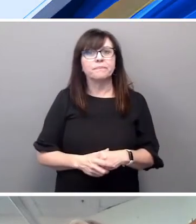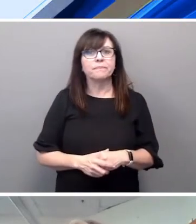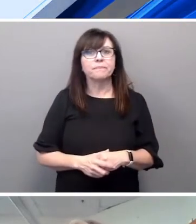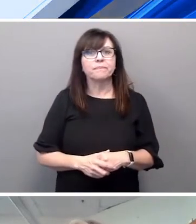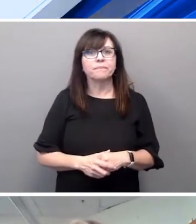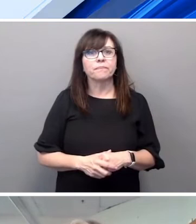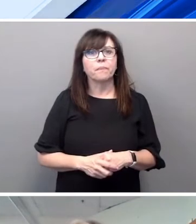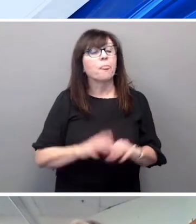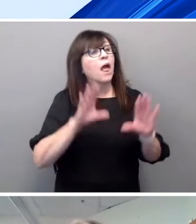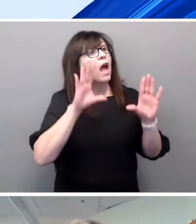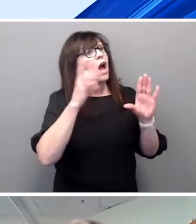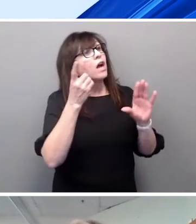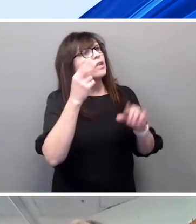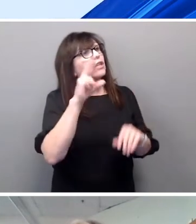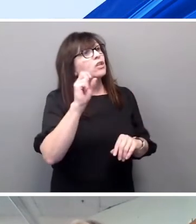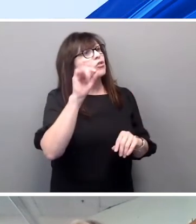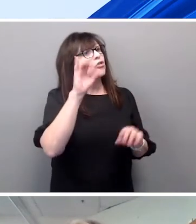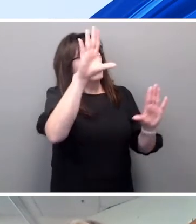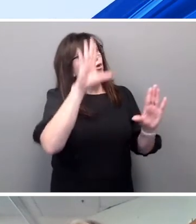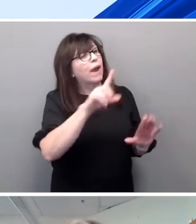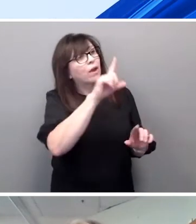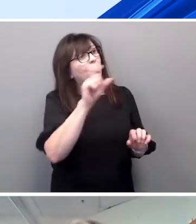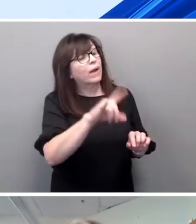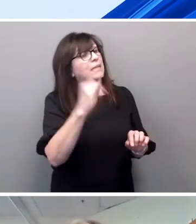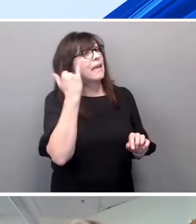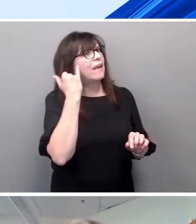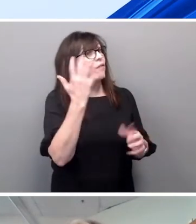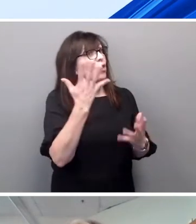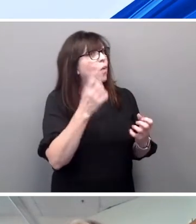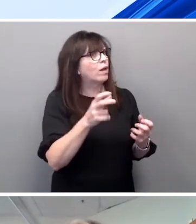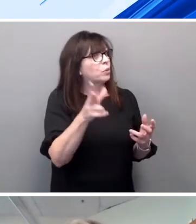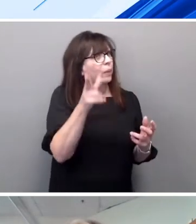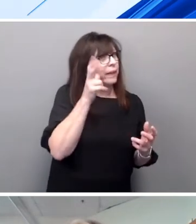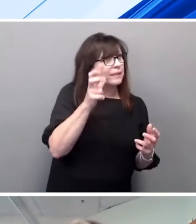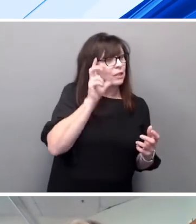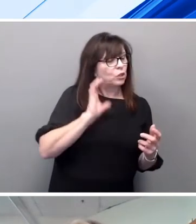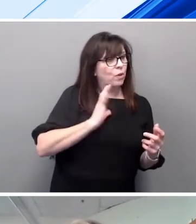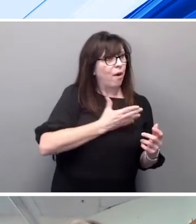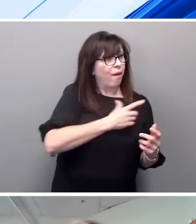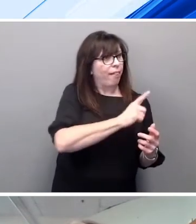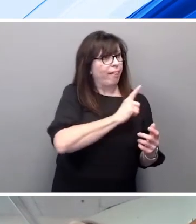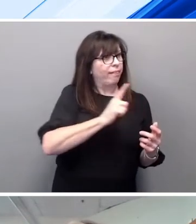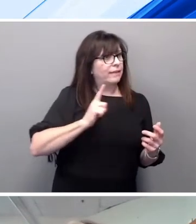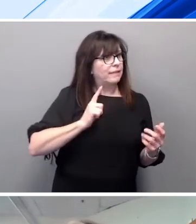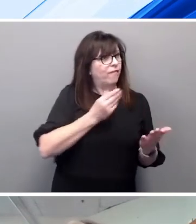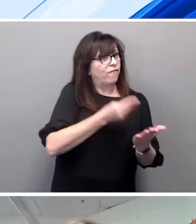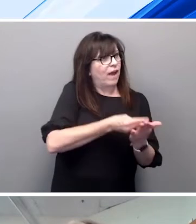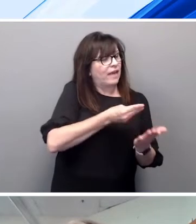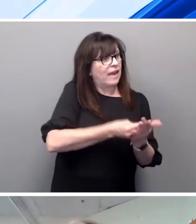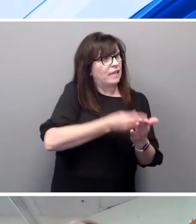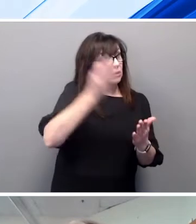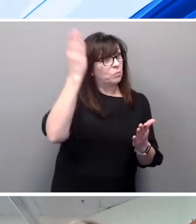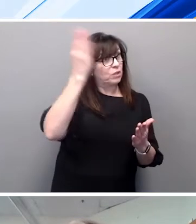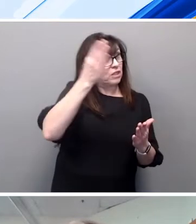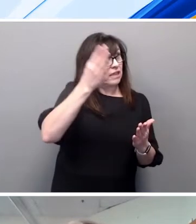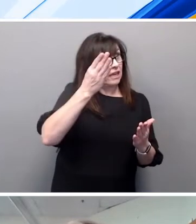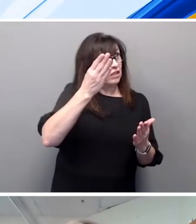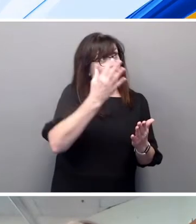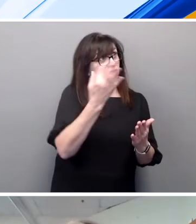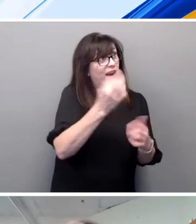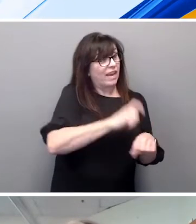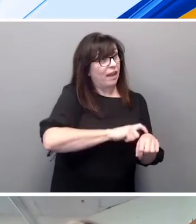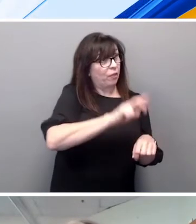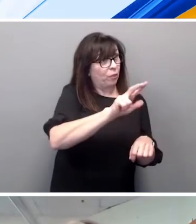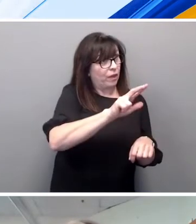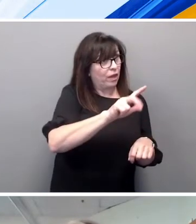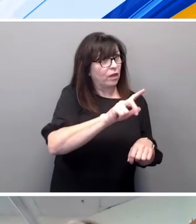Great question. If you want to tune in to our legislative finance presentation Friday at 3, you'll hear